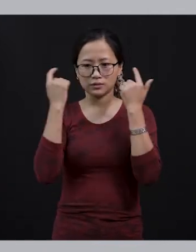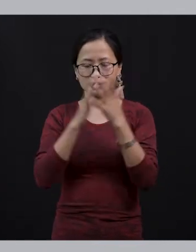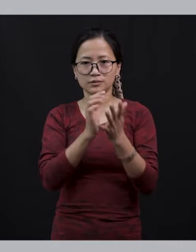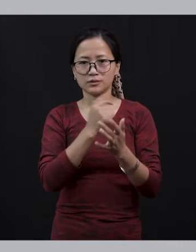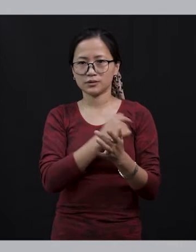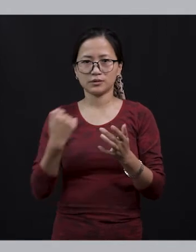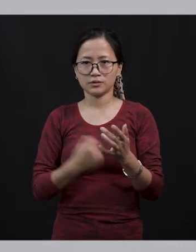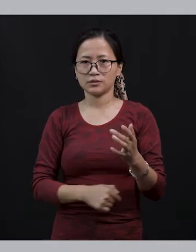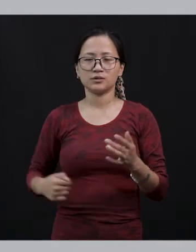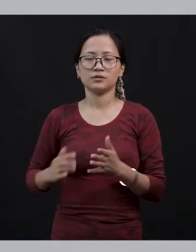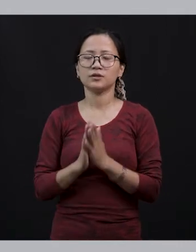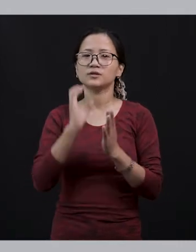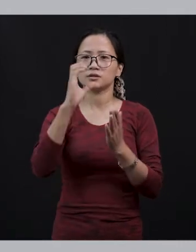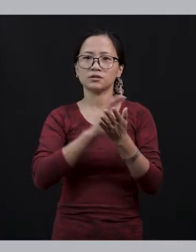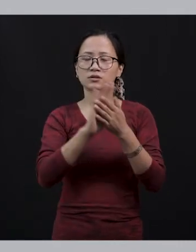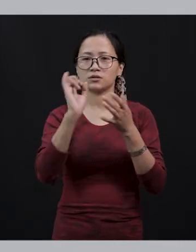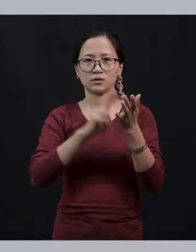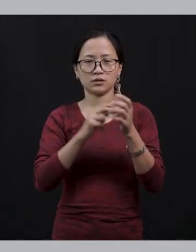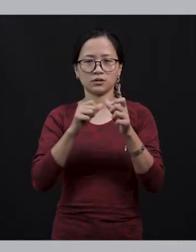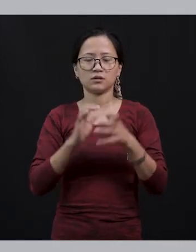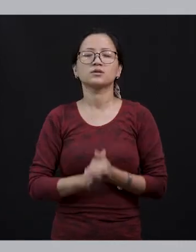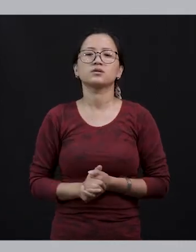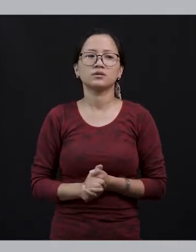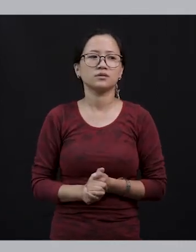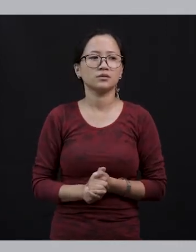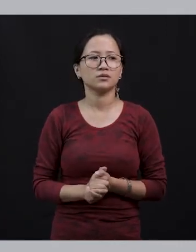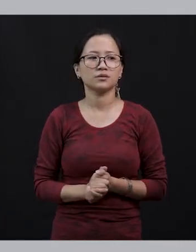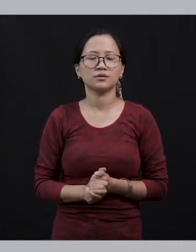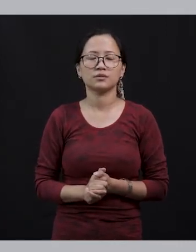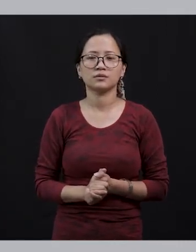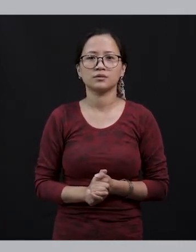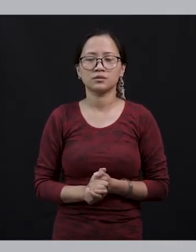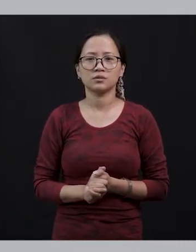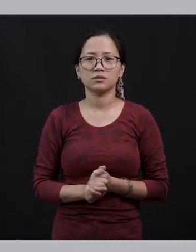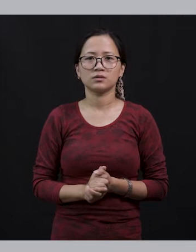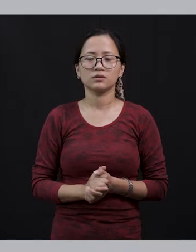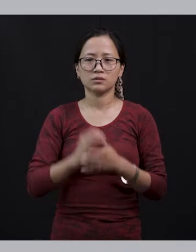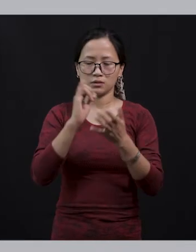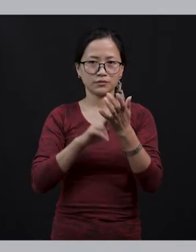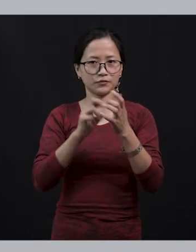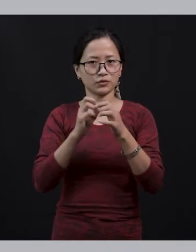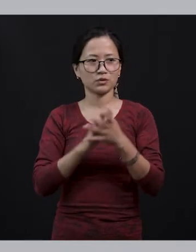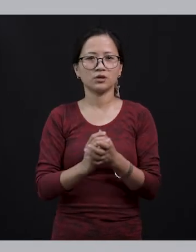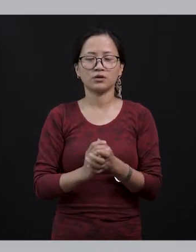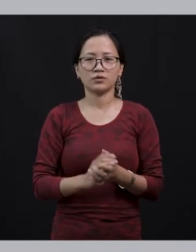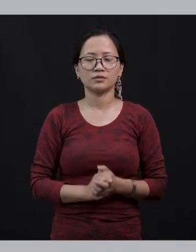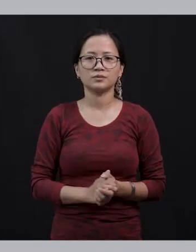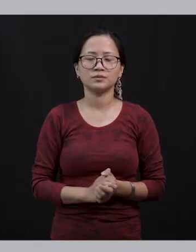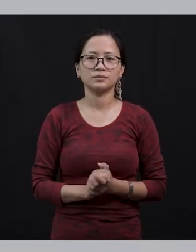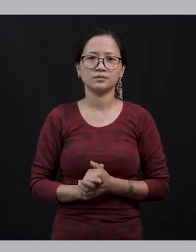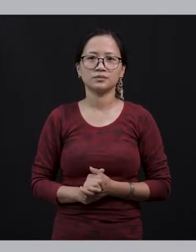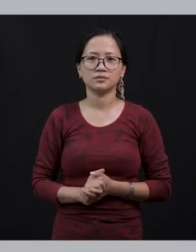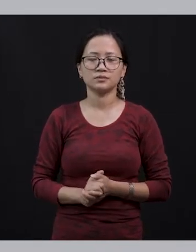as a what do you say now, as a envoy from the Sultan.